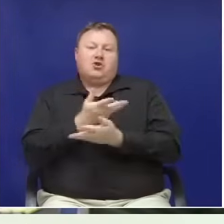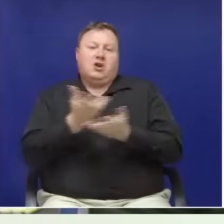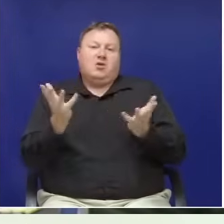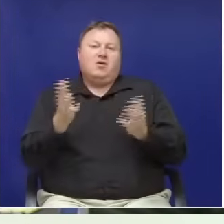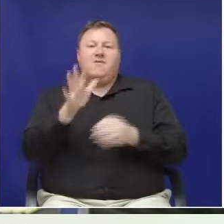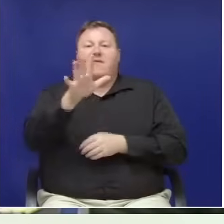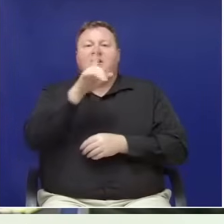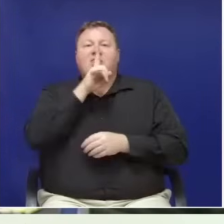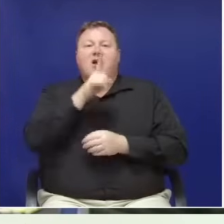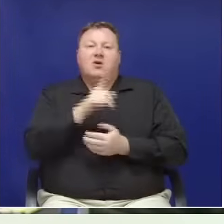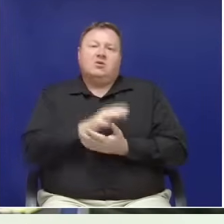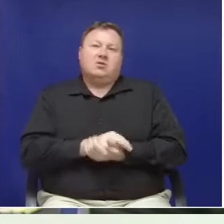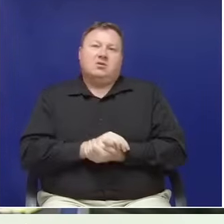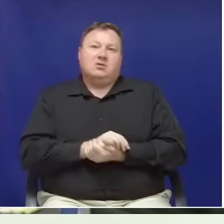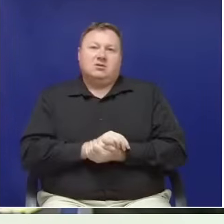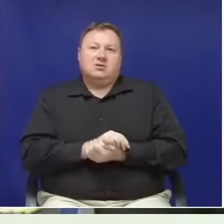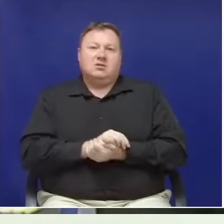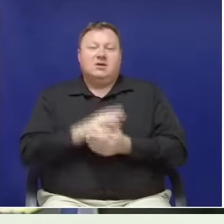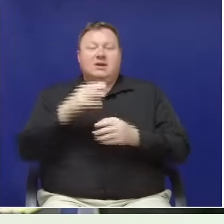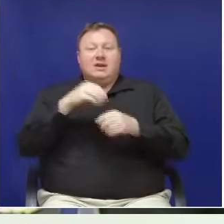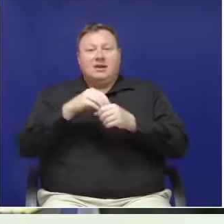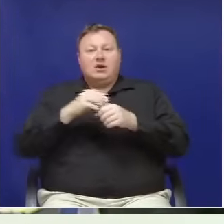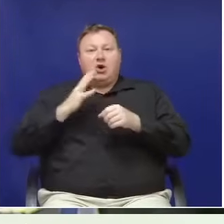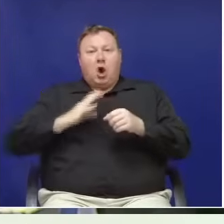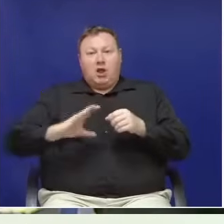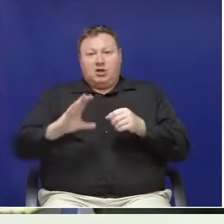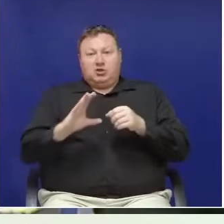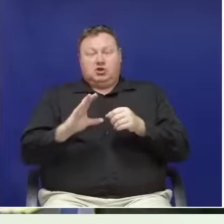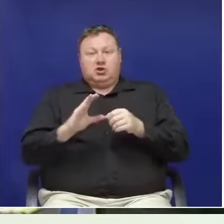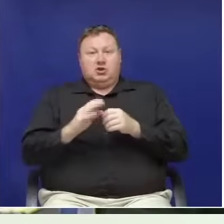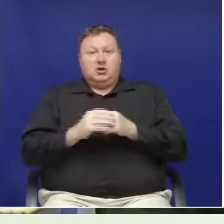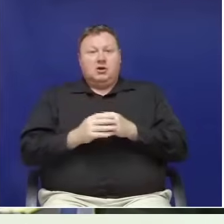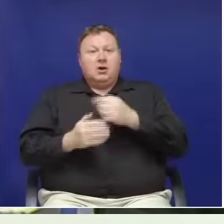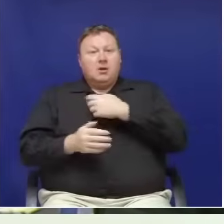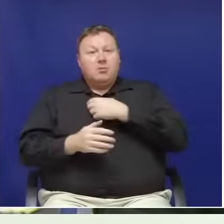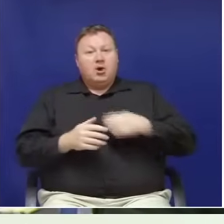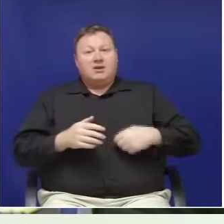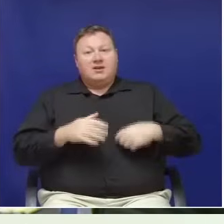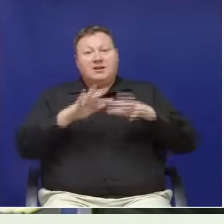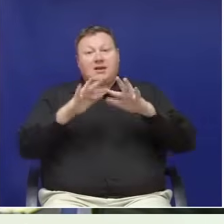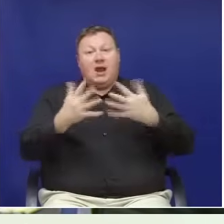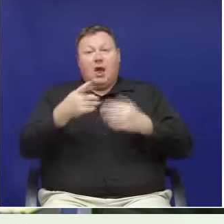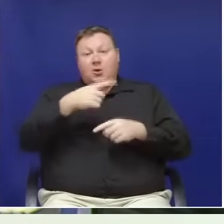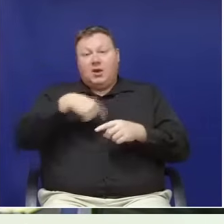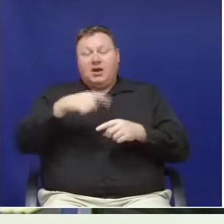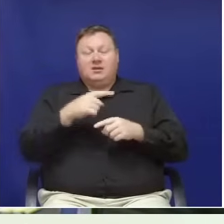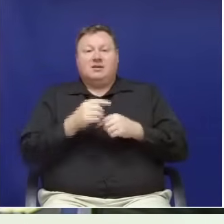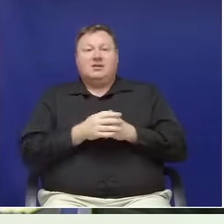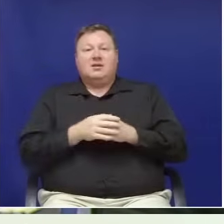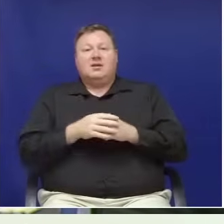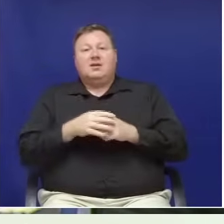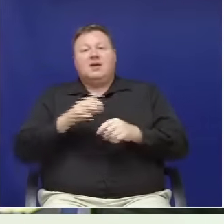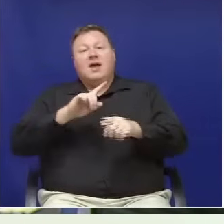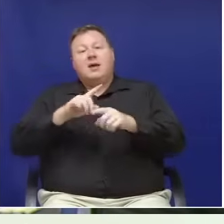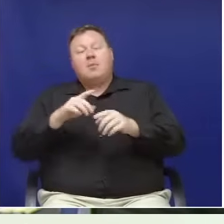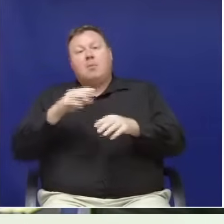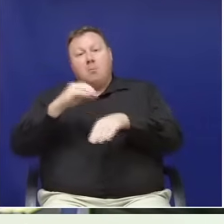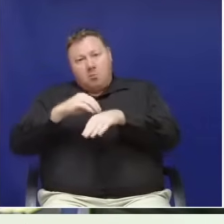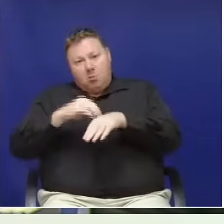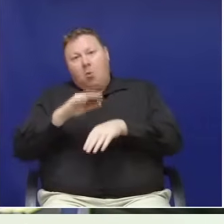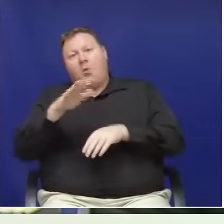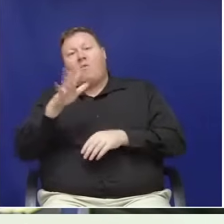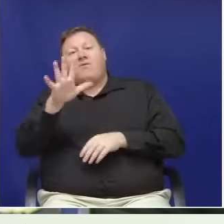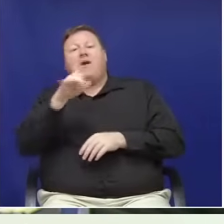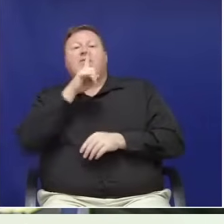in our colleges. The President allowed us to train an extra 5, which meant that